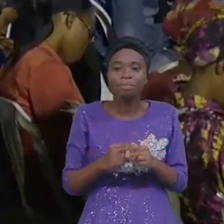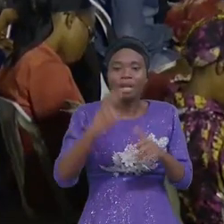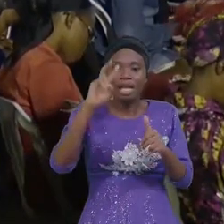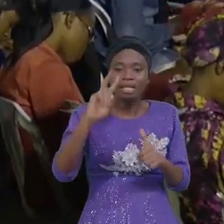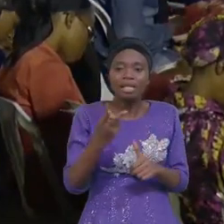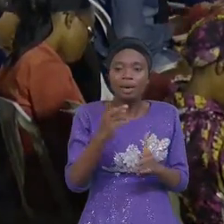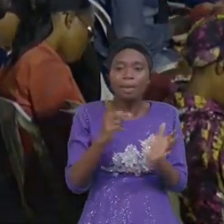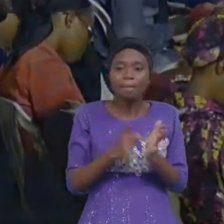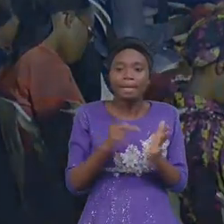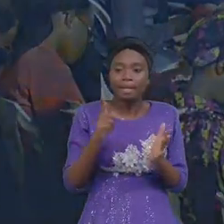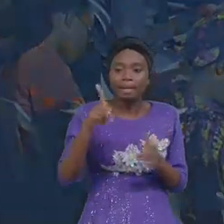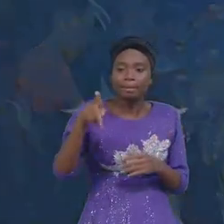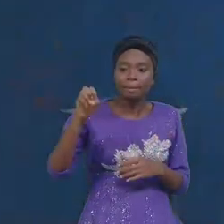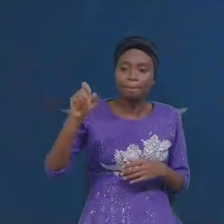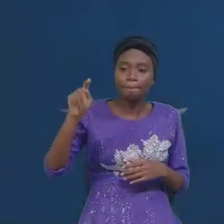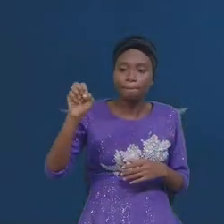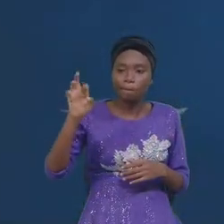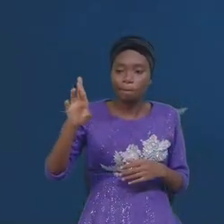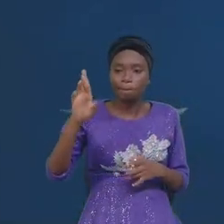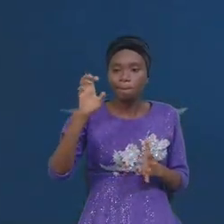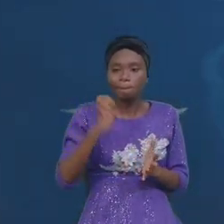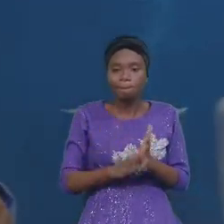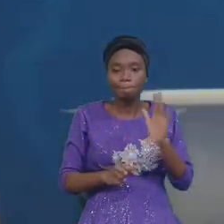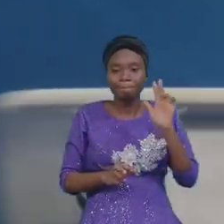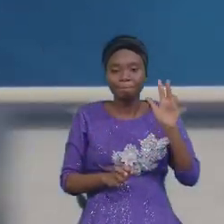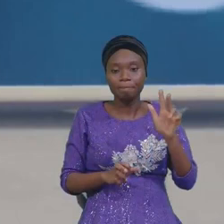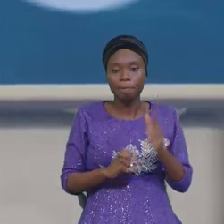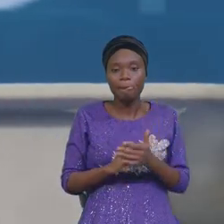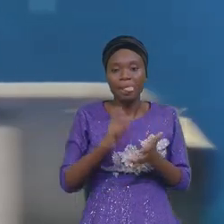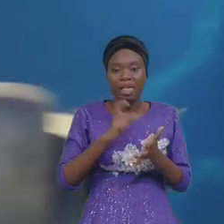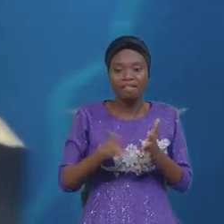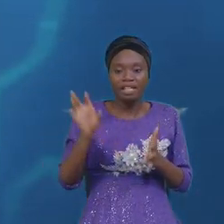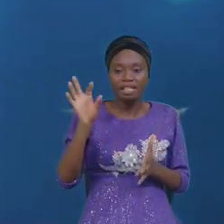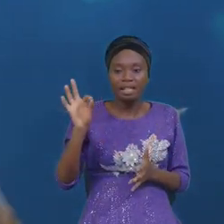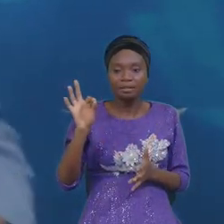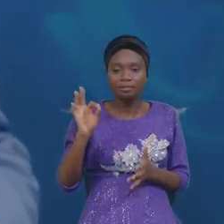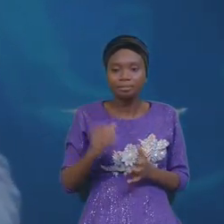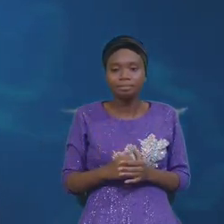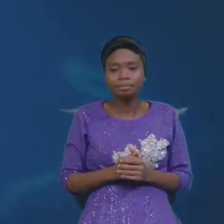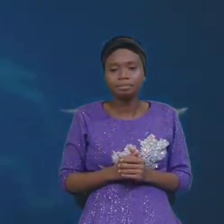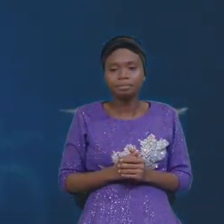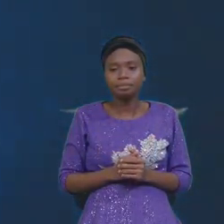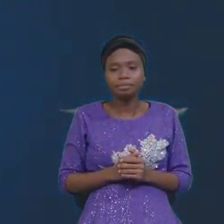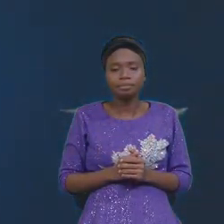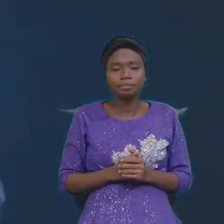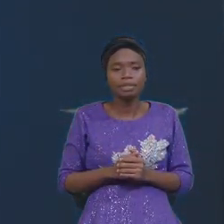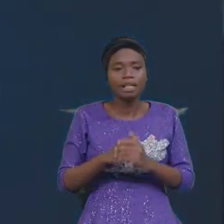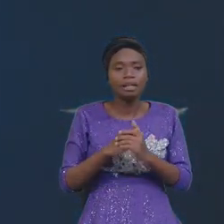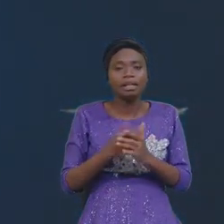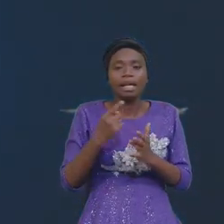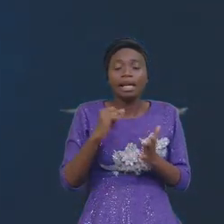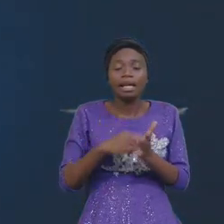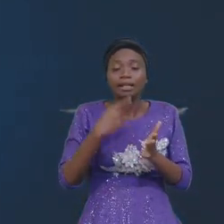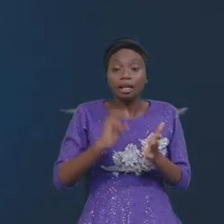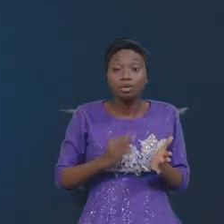3. In 2 Peter chapter 3, we're looking at verse 9. In verse 9, it tells us,